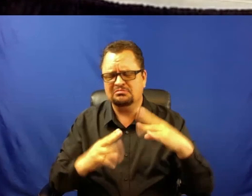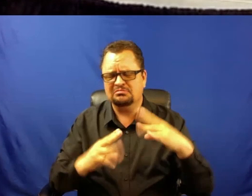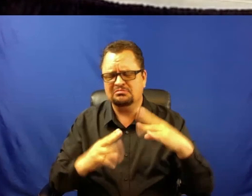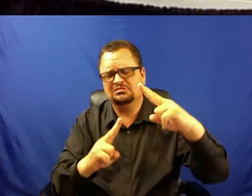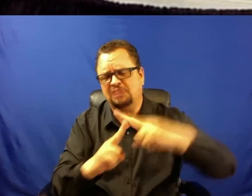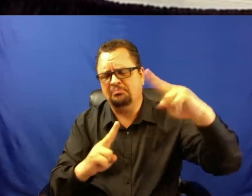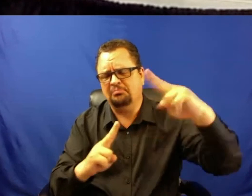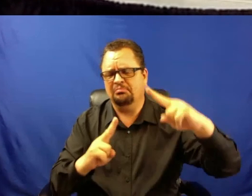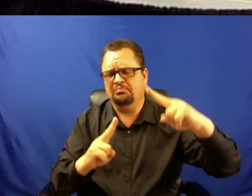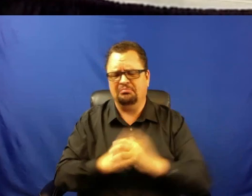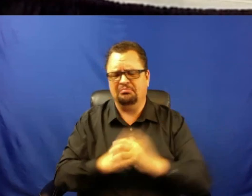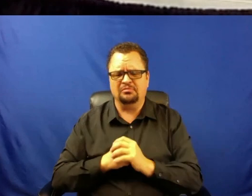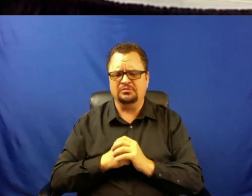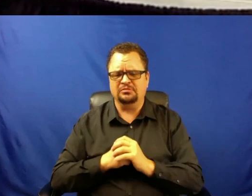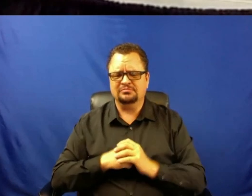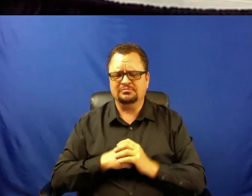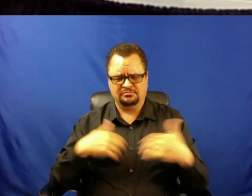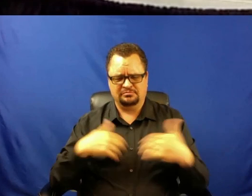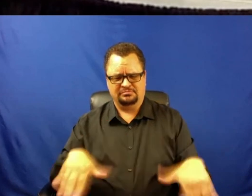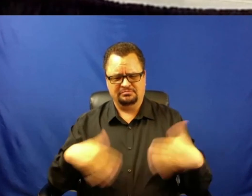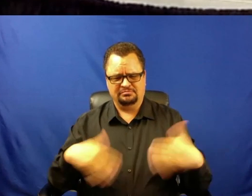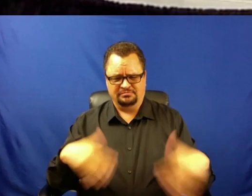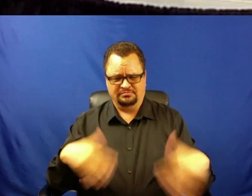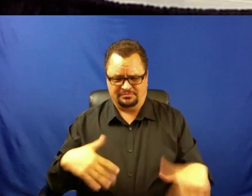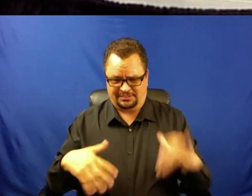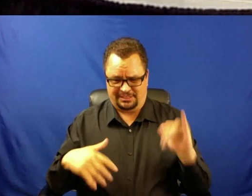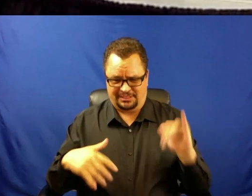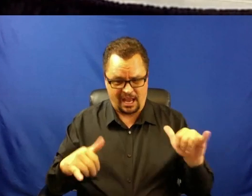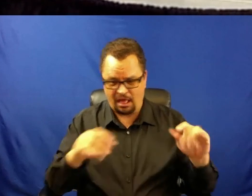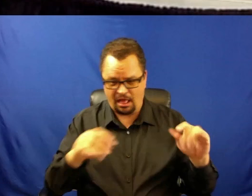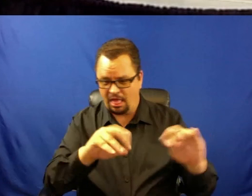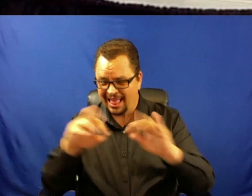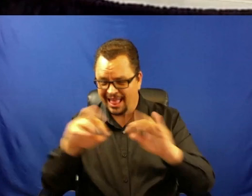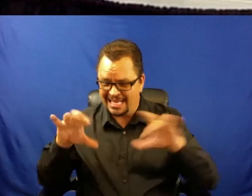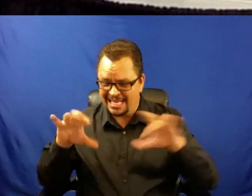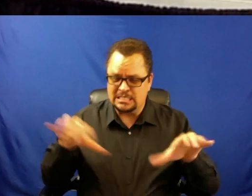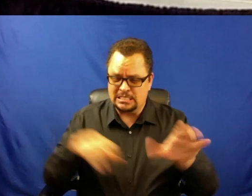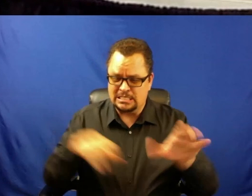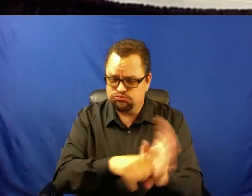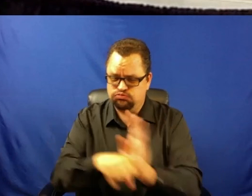people, whether it's in different forums,